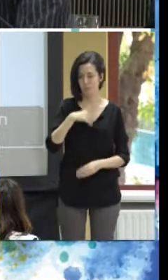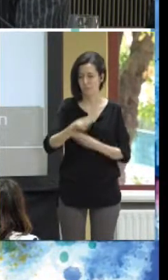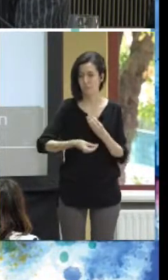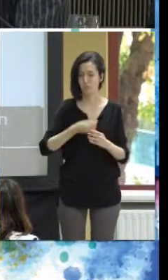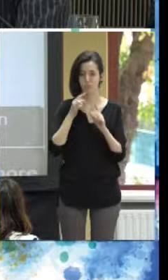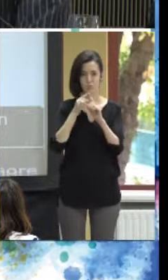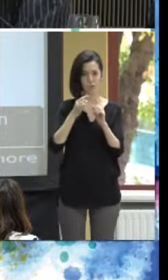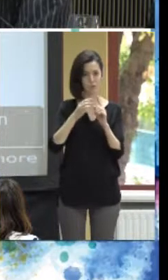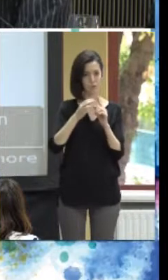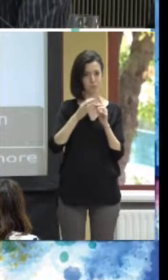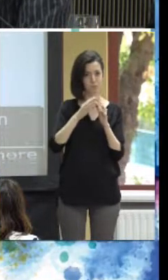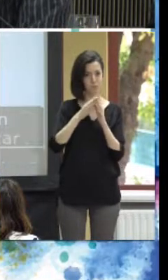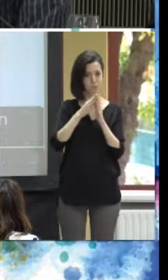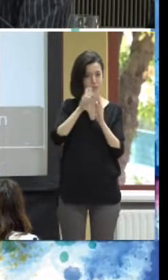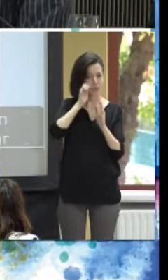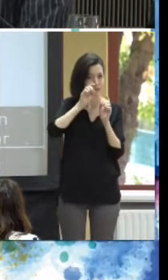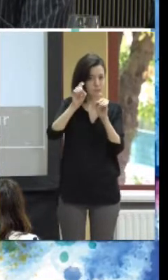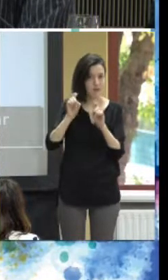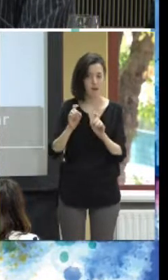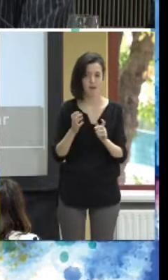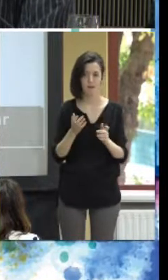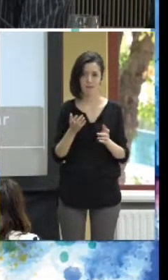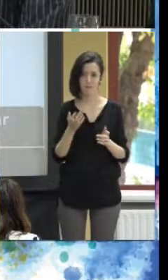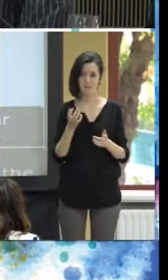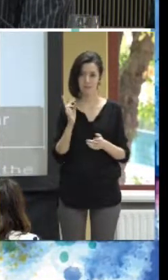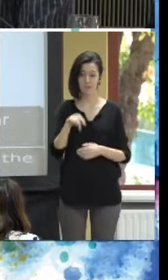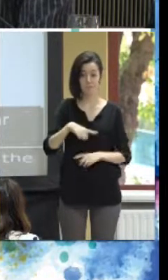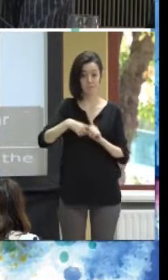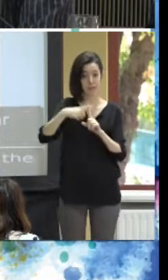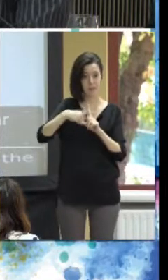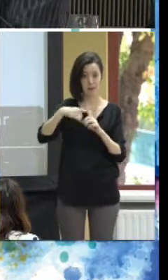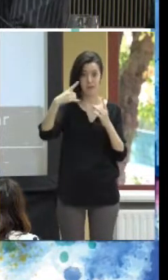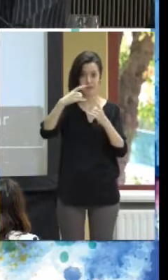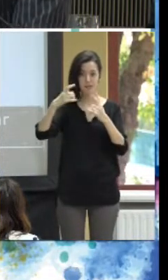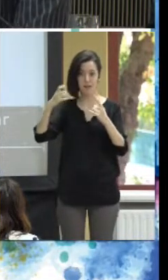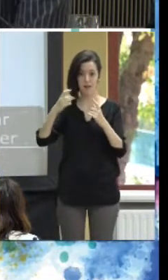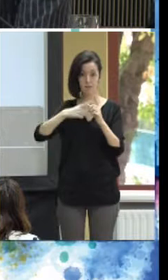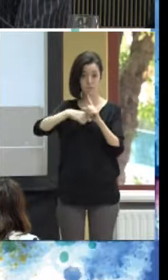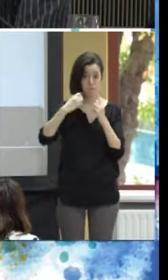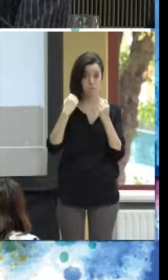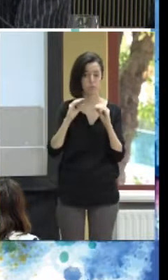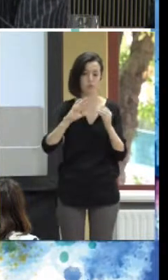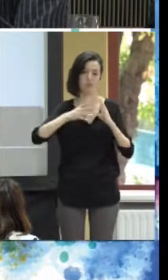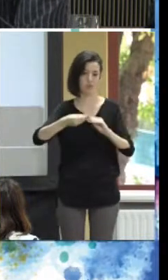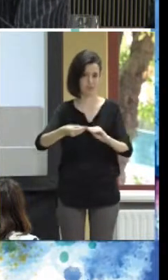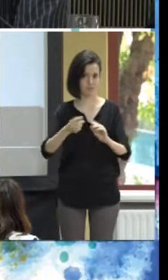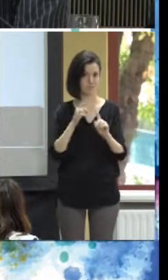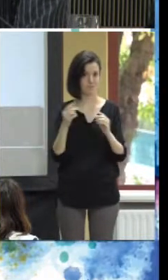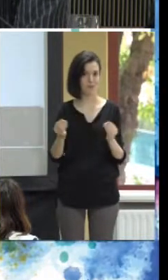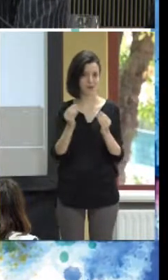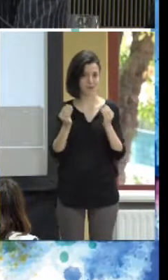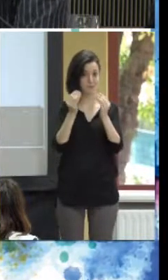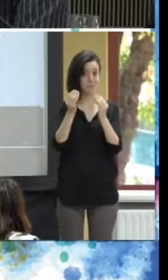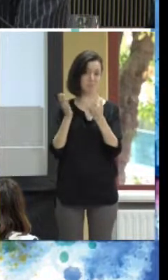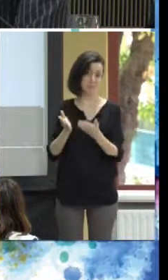the strength of the signal. Here we see some rough test ideas which we